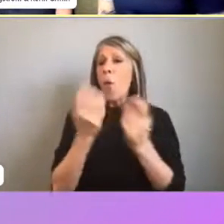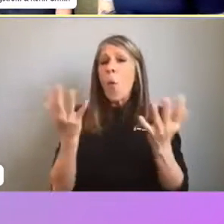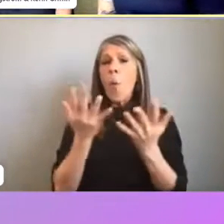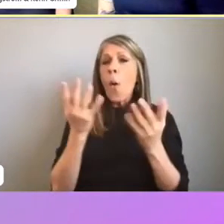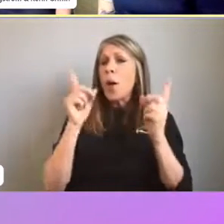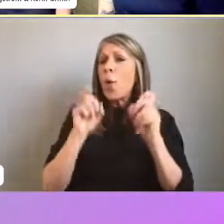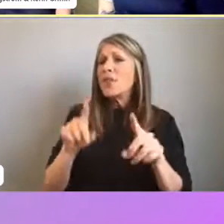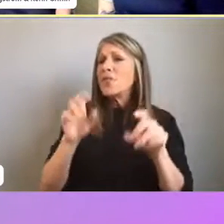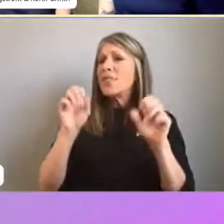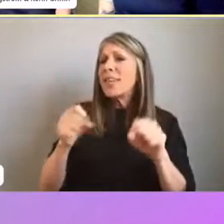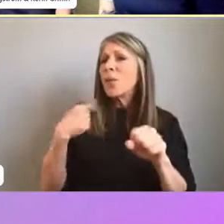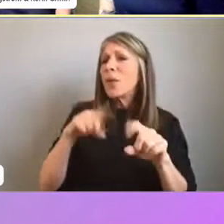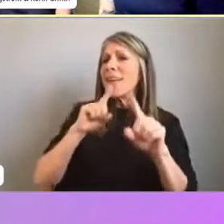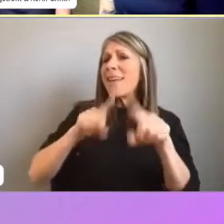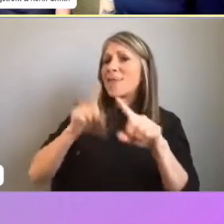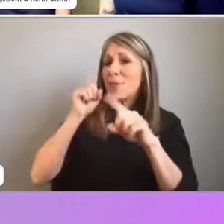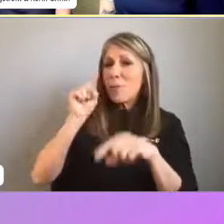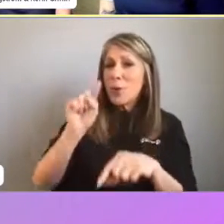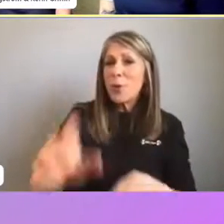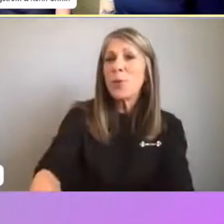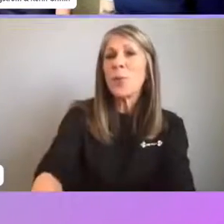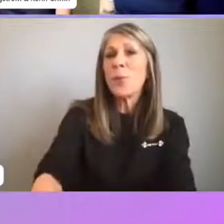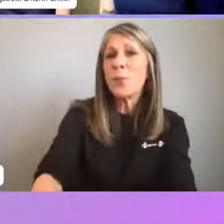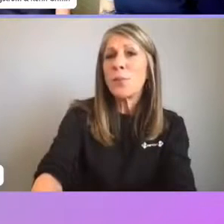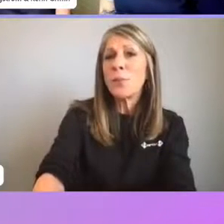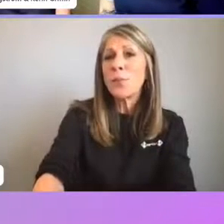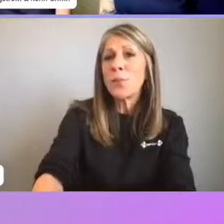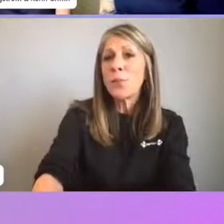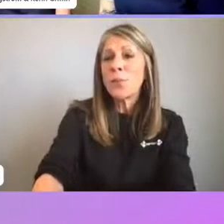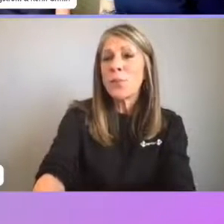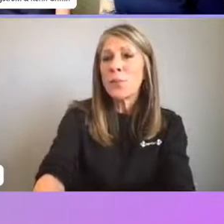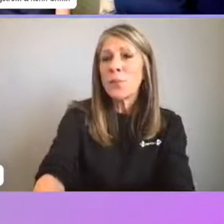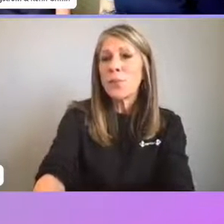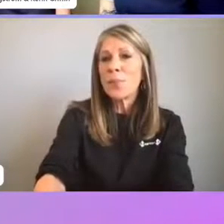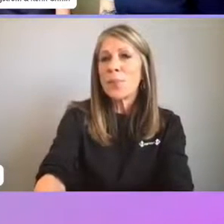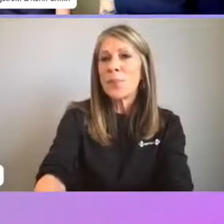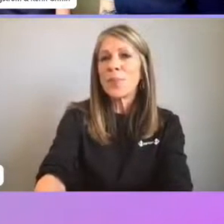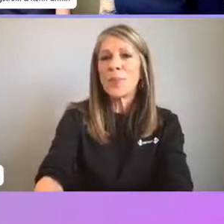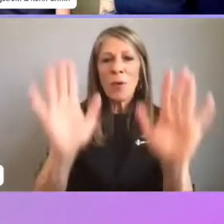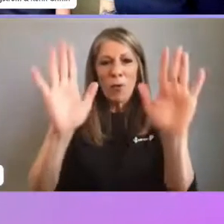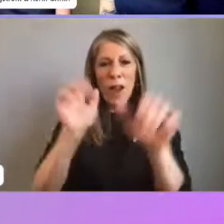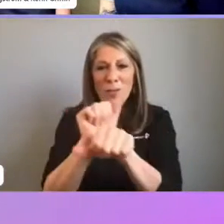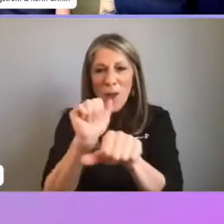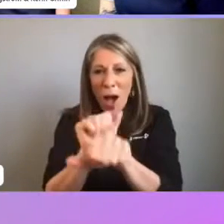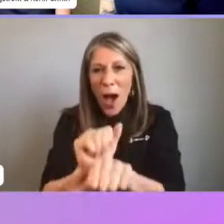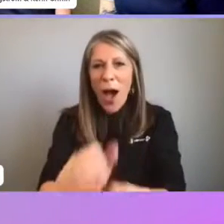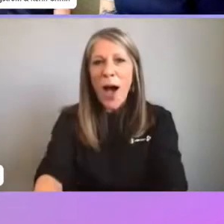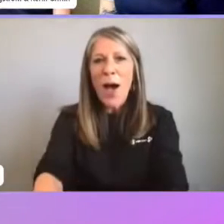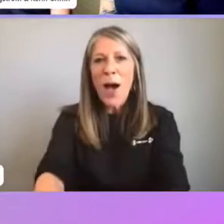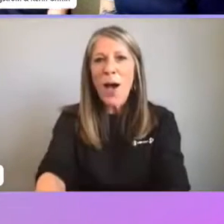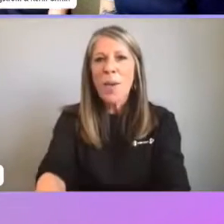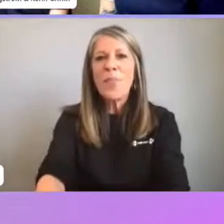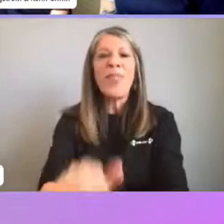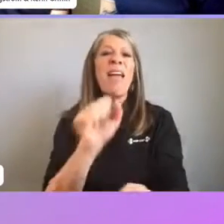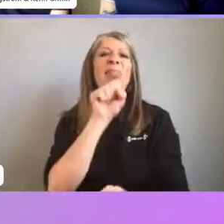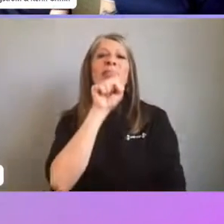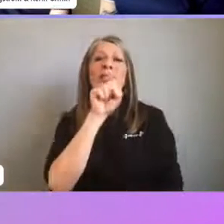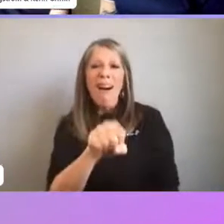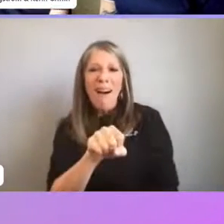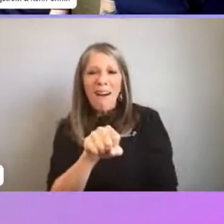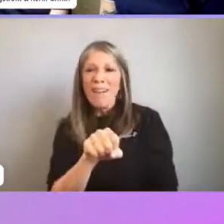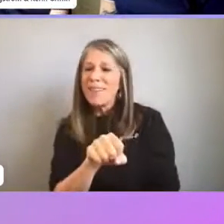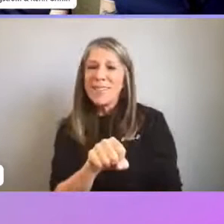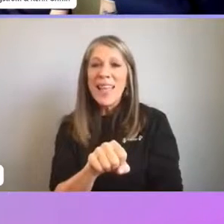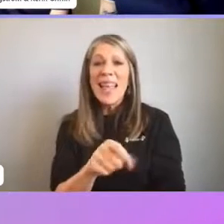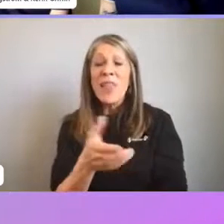answer for you? All right, great job, Nicole and Karen. The attendees loved your content, and they've